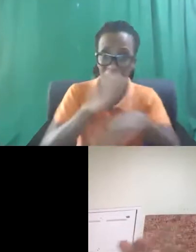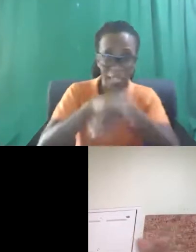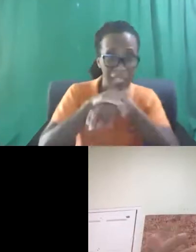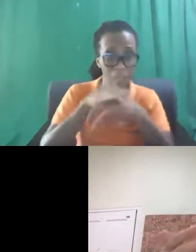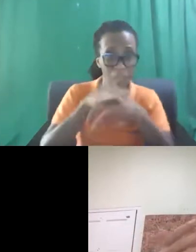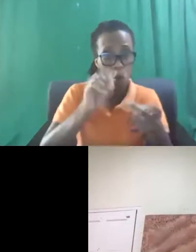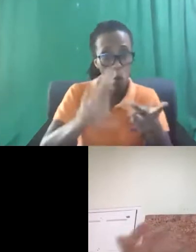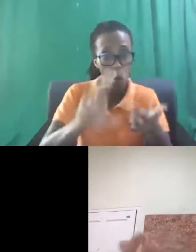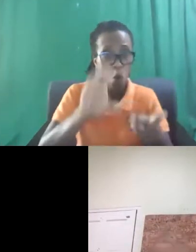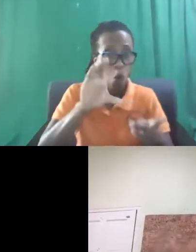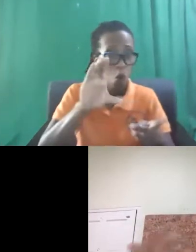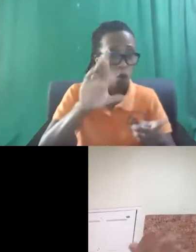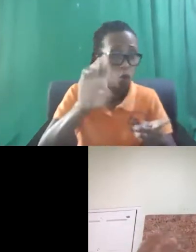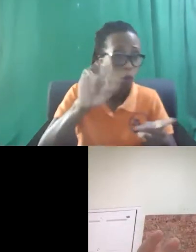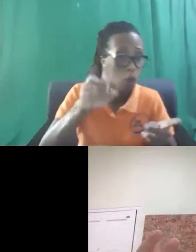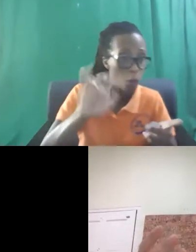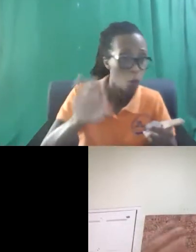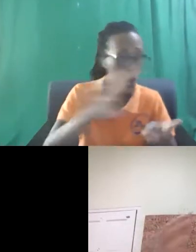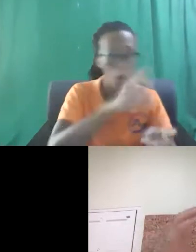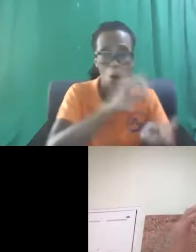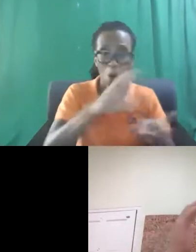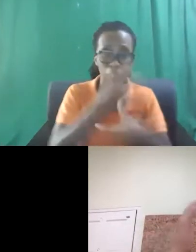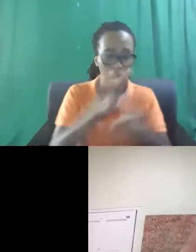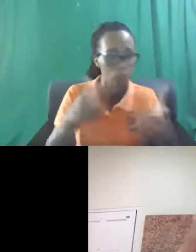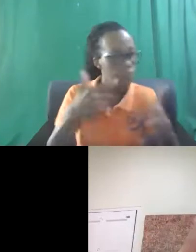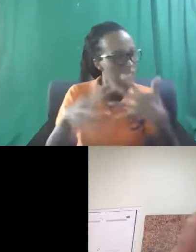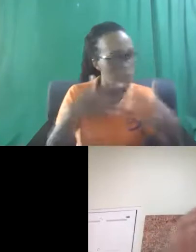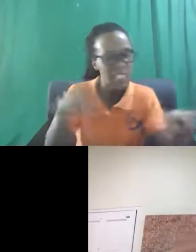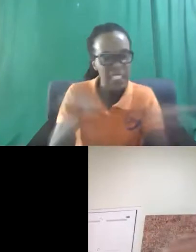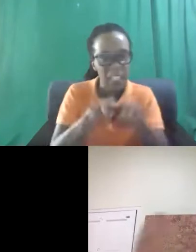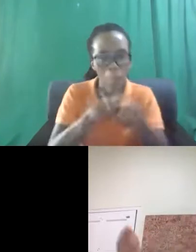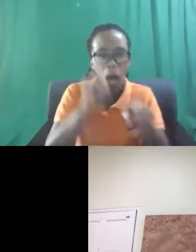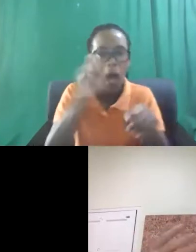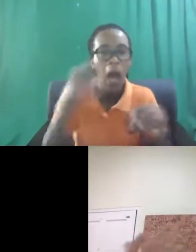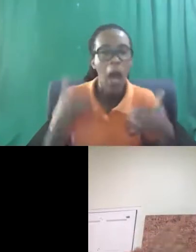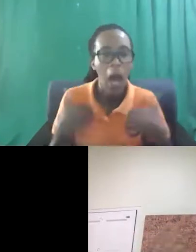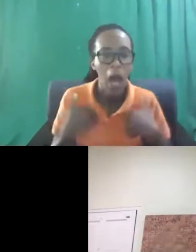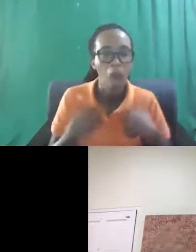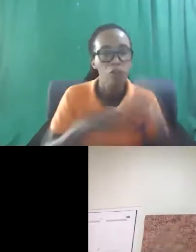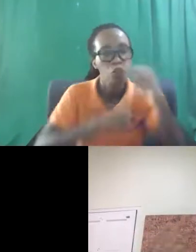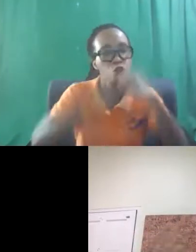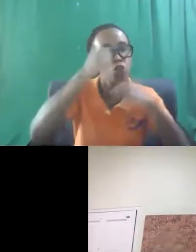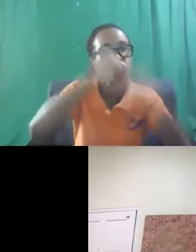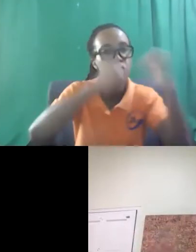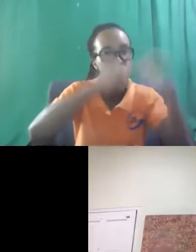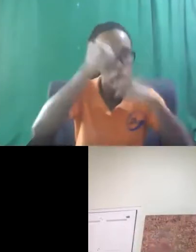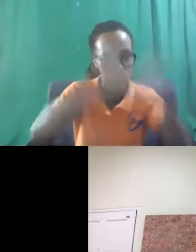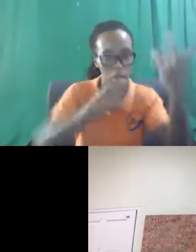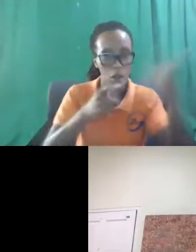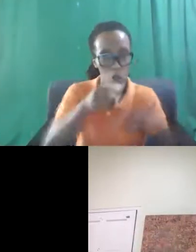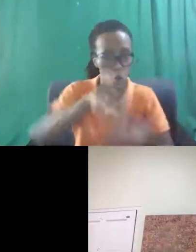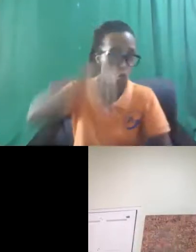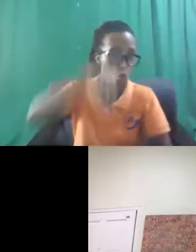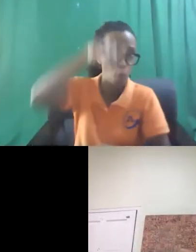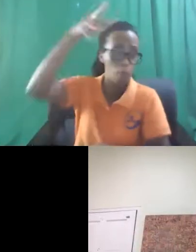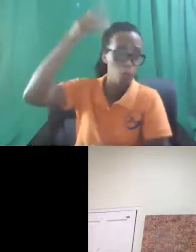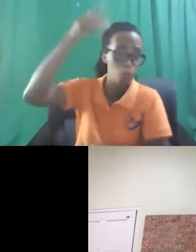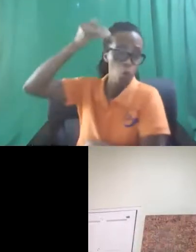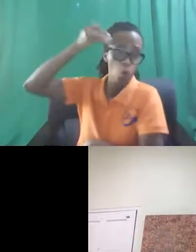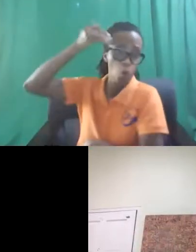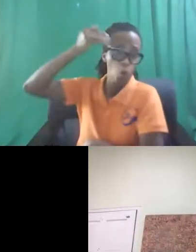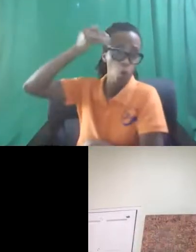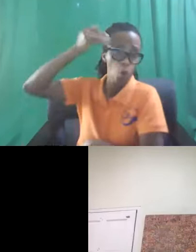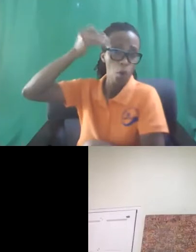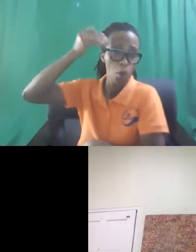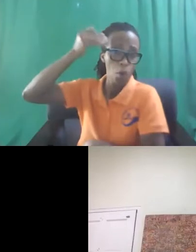sign language or whatever. All those languages, if you're someone who grew up using that language, you have all of this stuff that you know that you